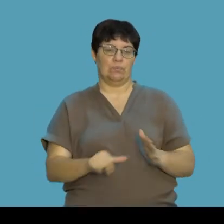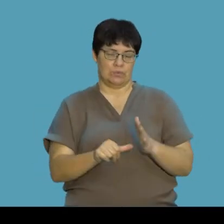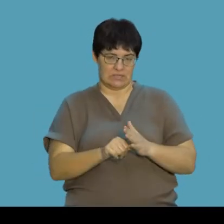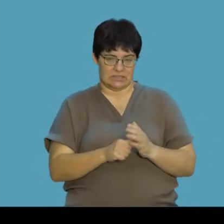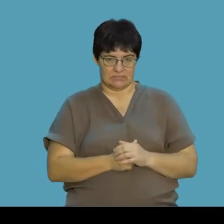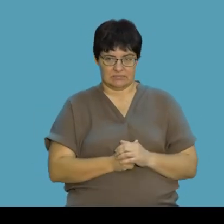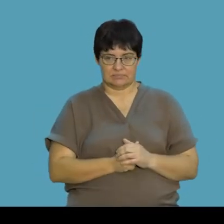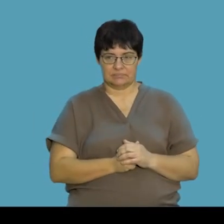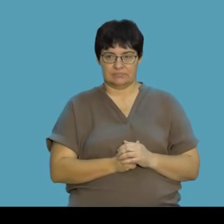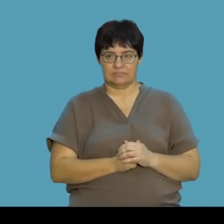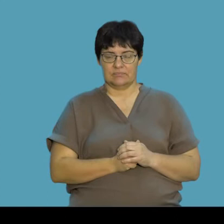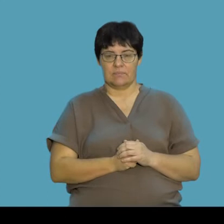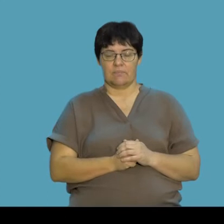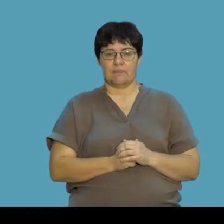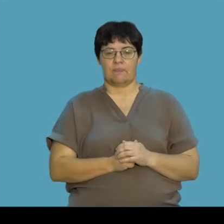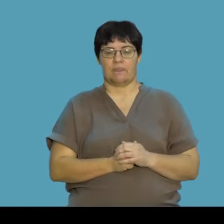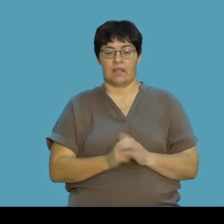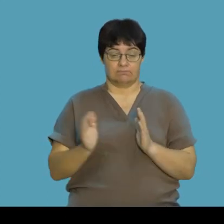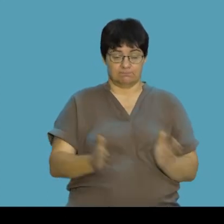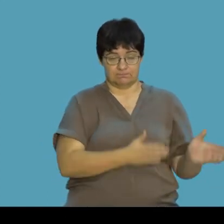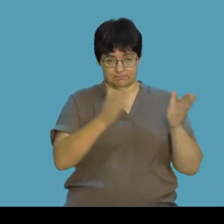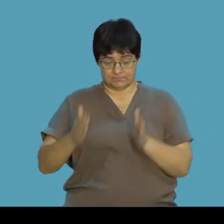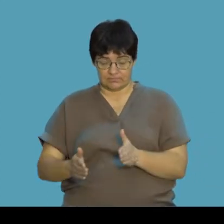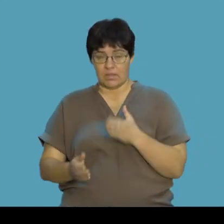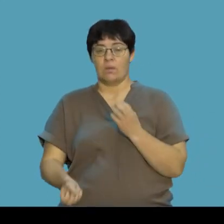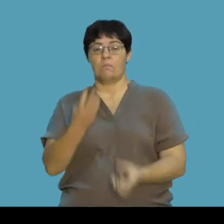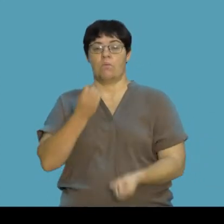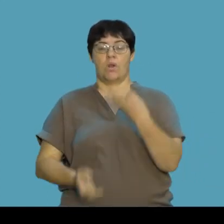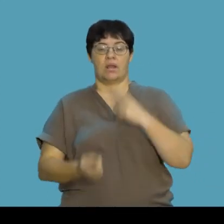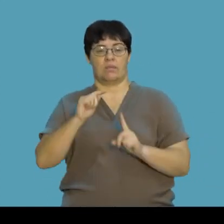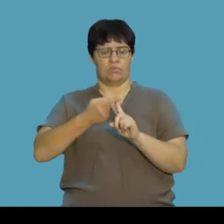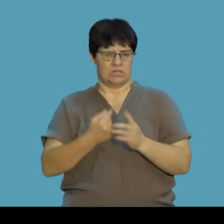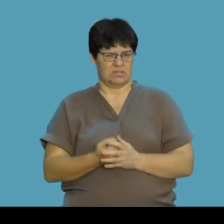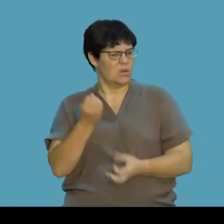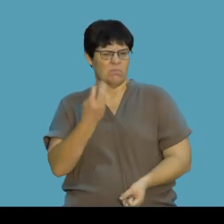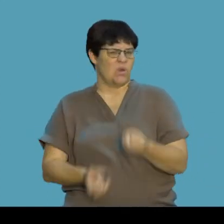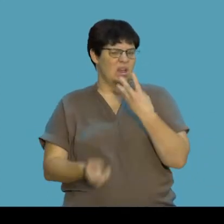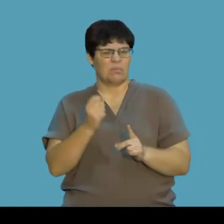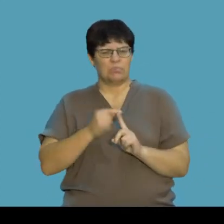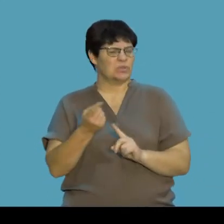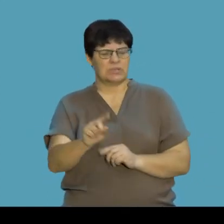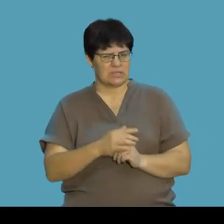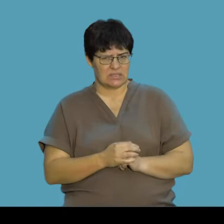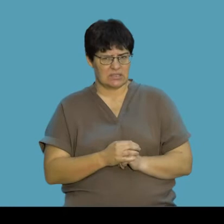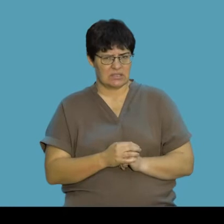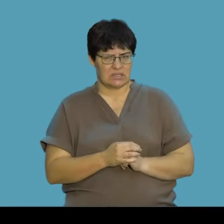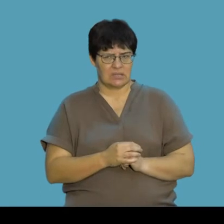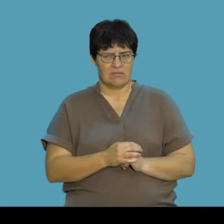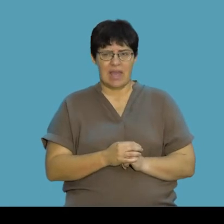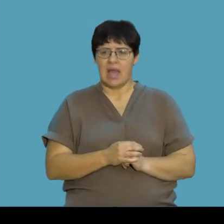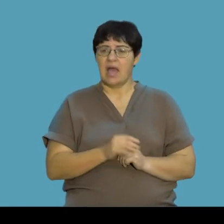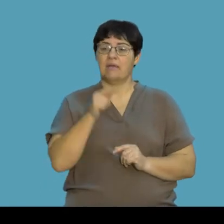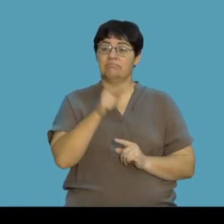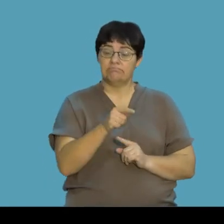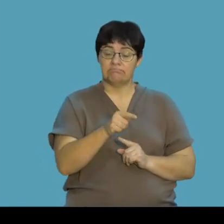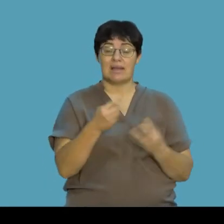very, very important, okay? Now, let's talk about boiling point, okay? What is boiling point? Boiling point of a